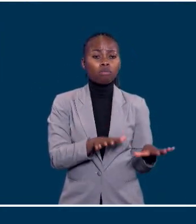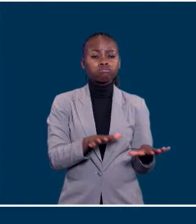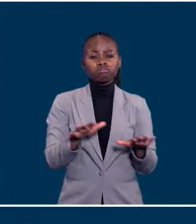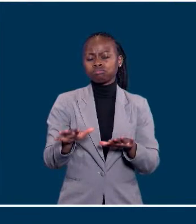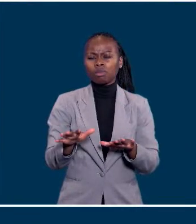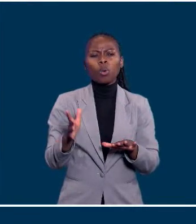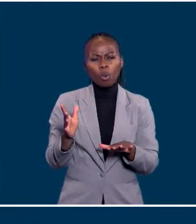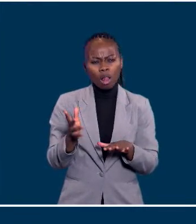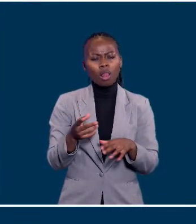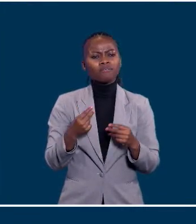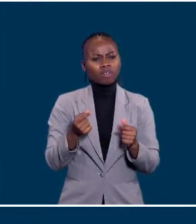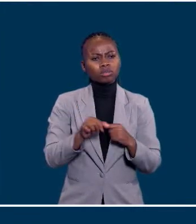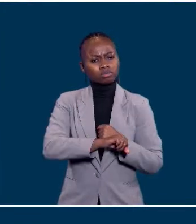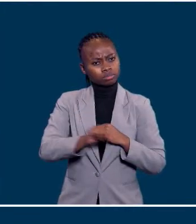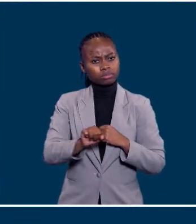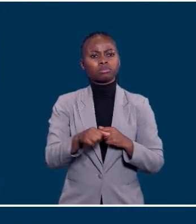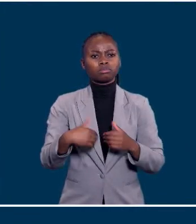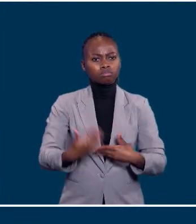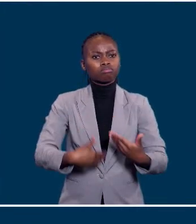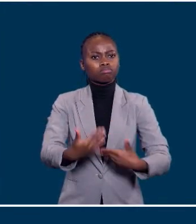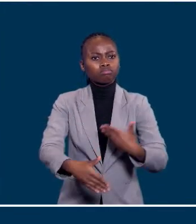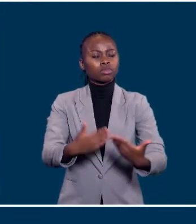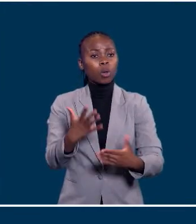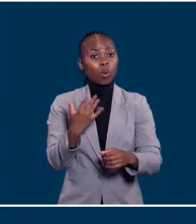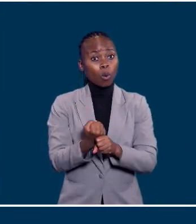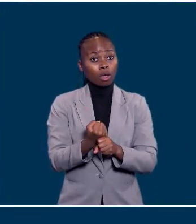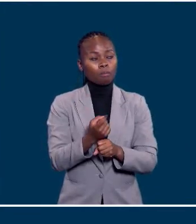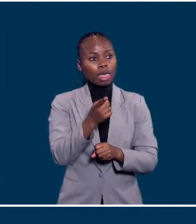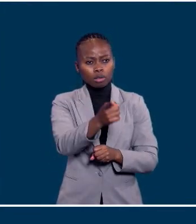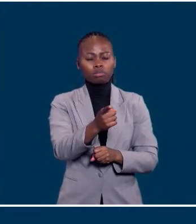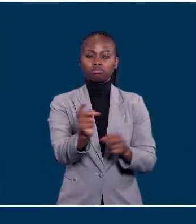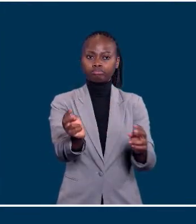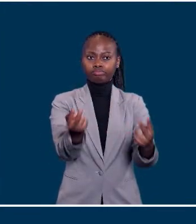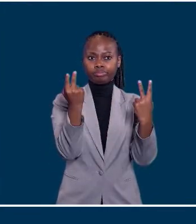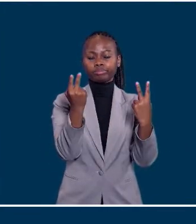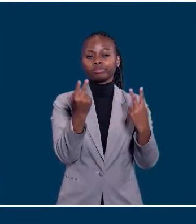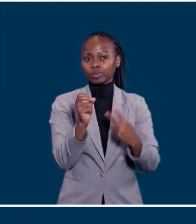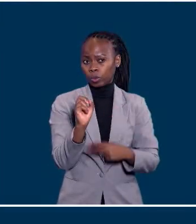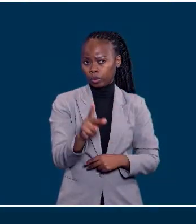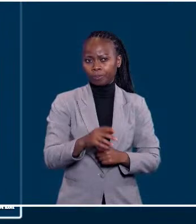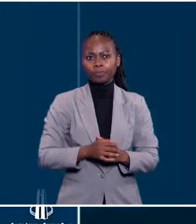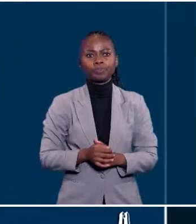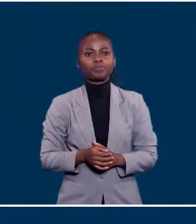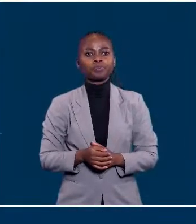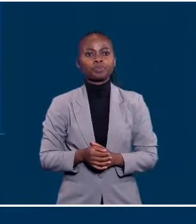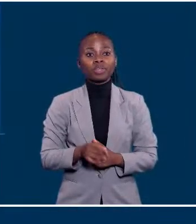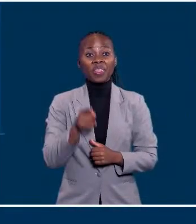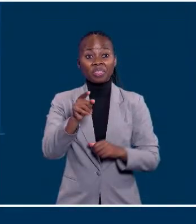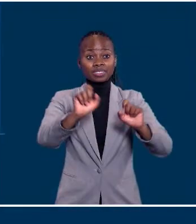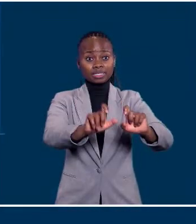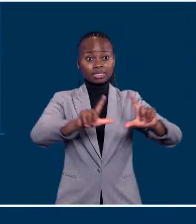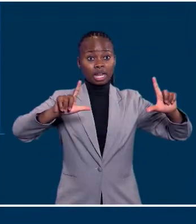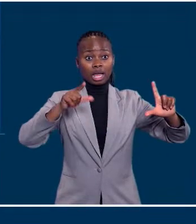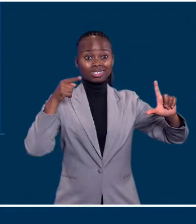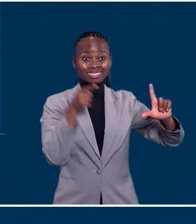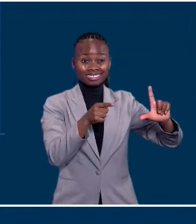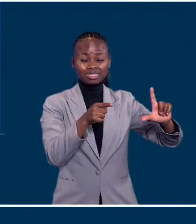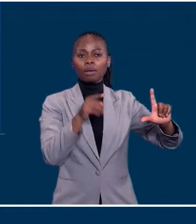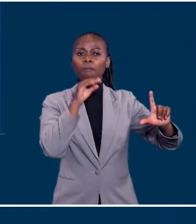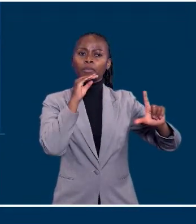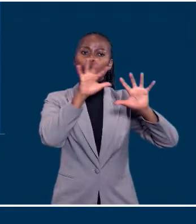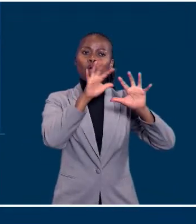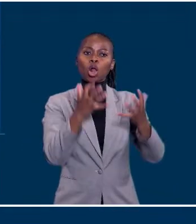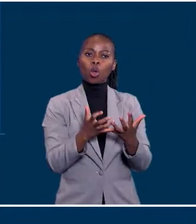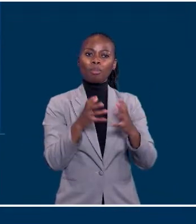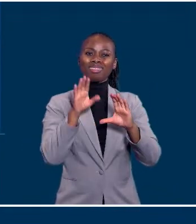go through the slides pretty quickly and just draw your attention to the things that really matter here. In this slide, this is just global inflation. We'll start